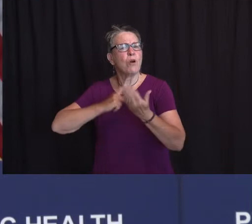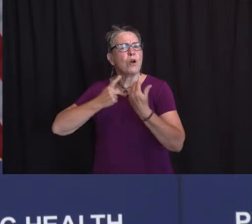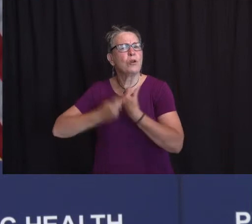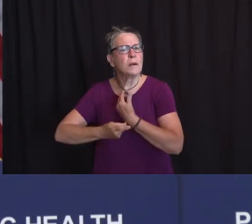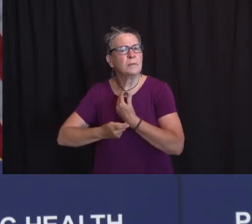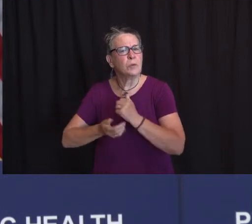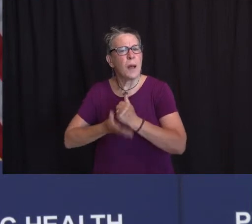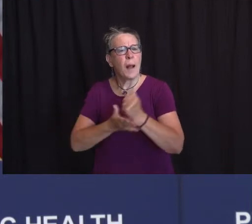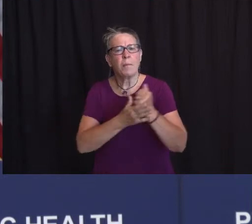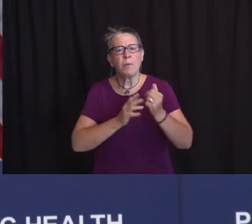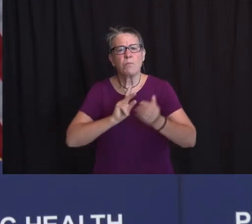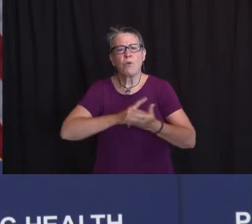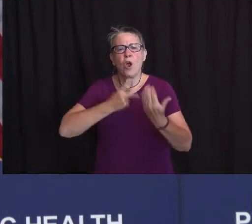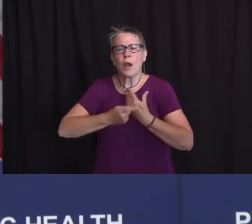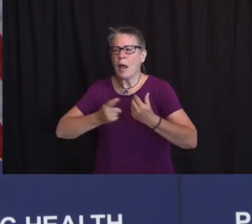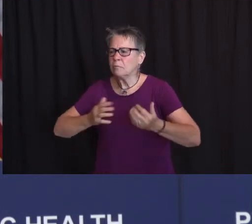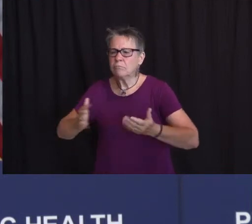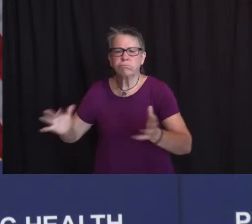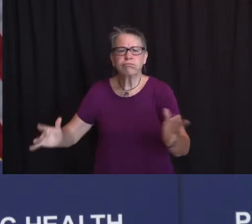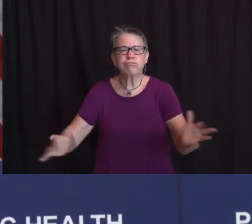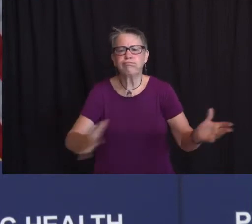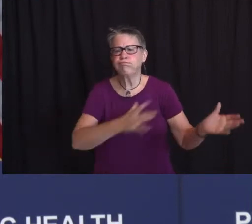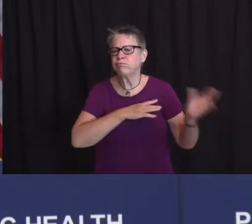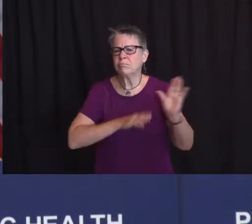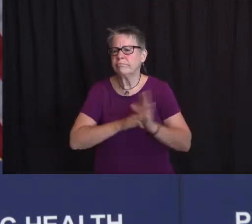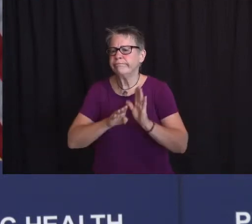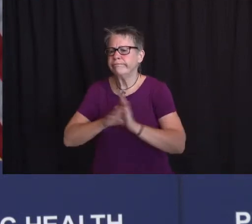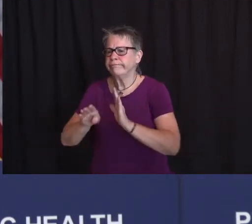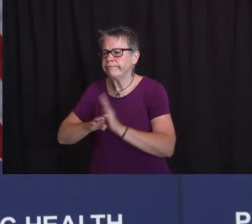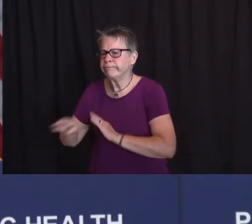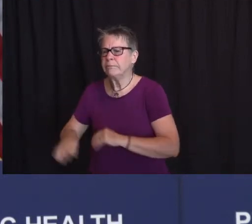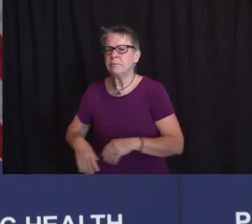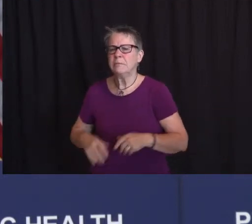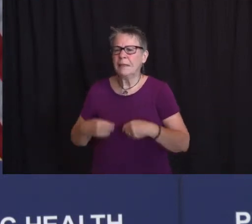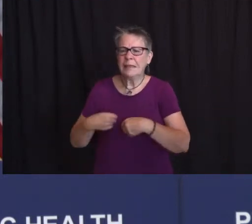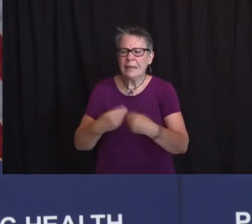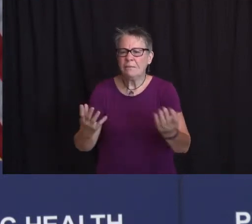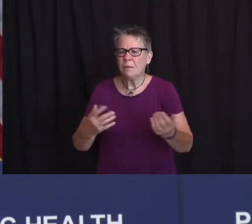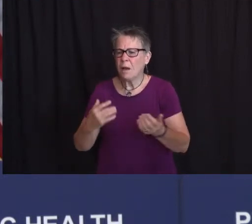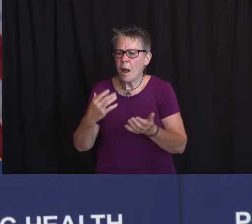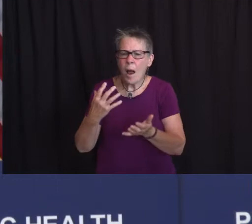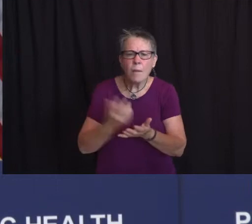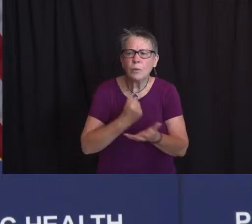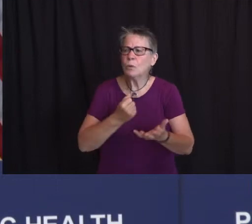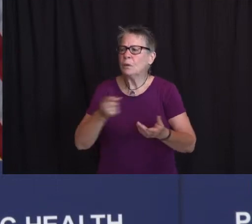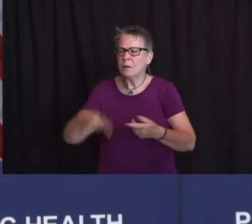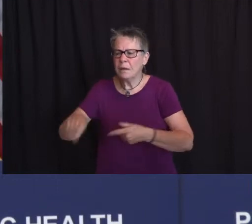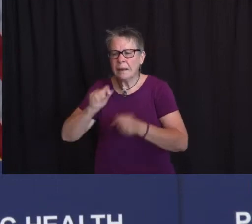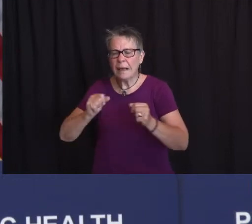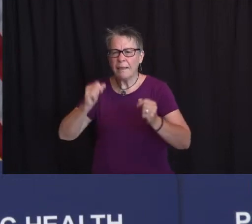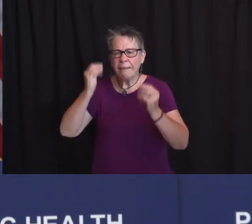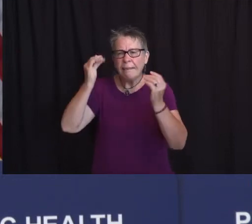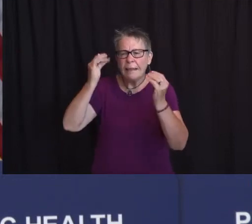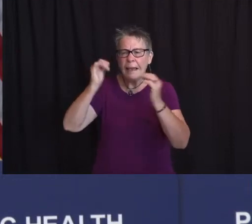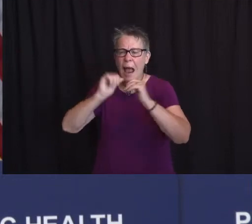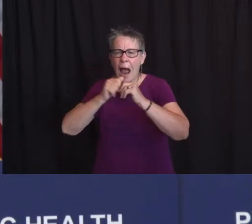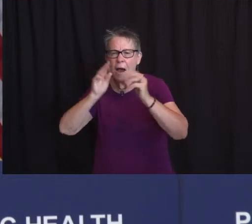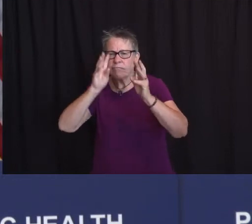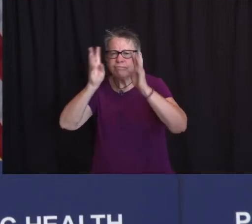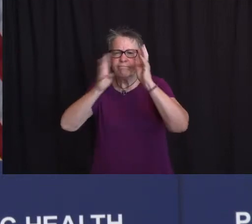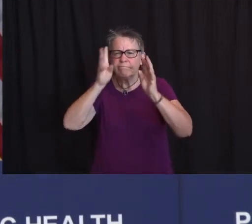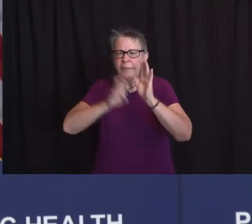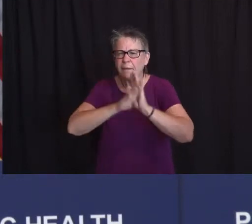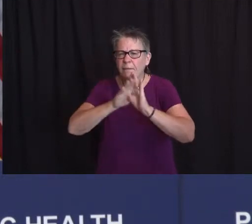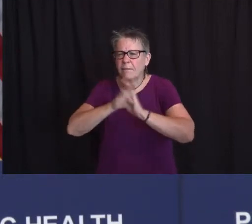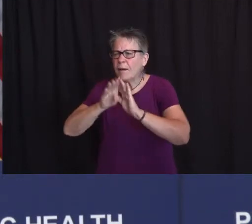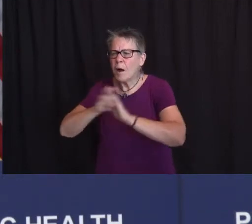best practices that increase college completion and address barriers to student success. More than 30 of our institutions